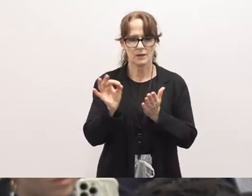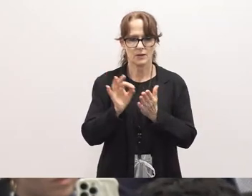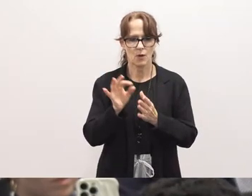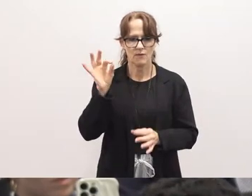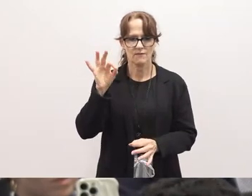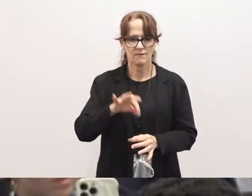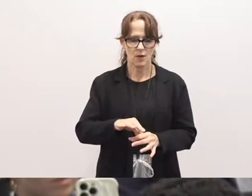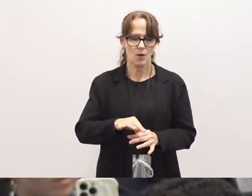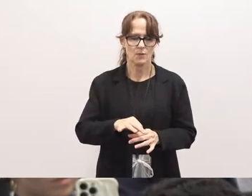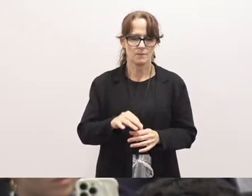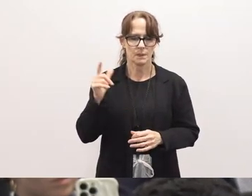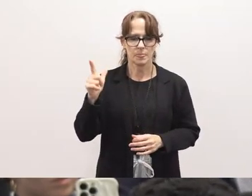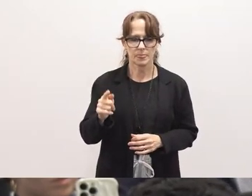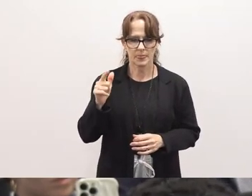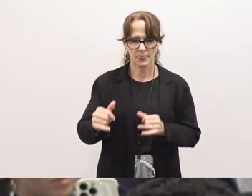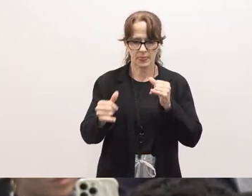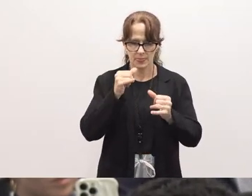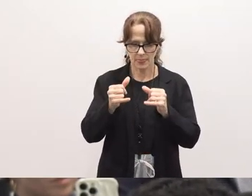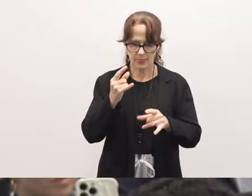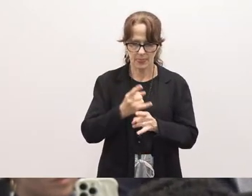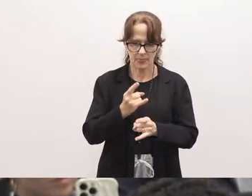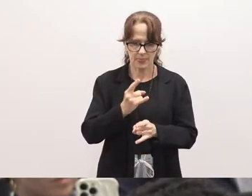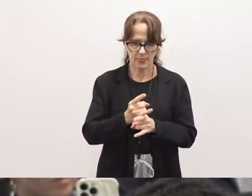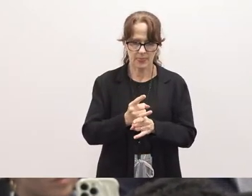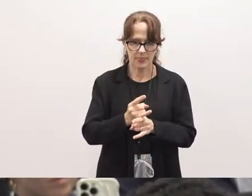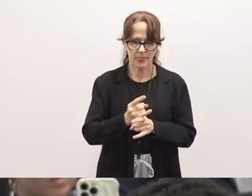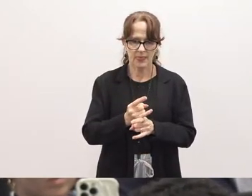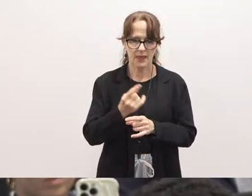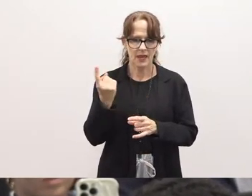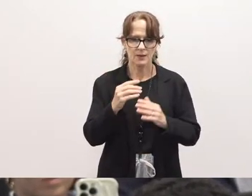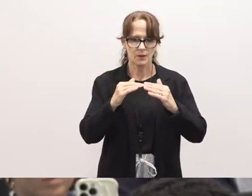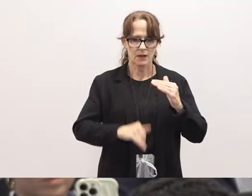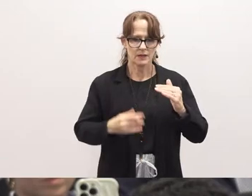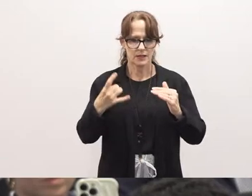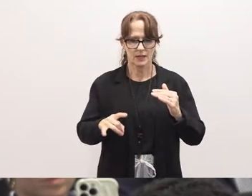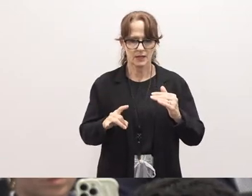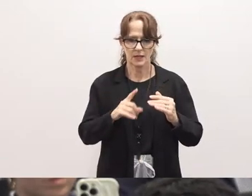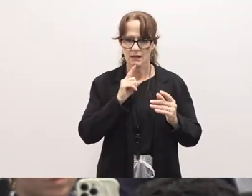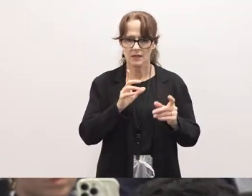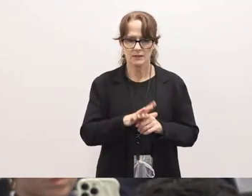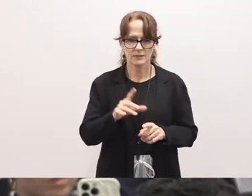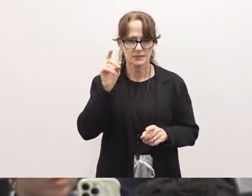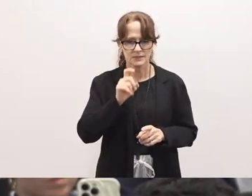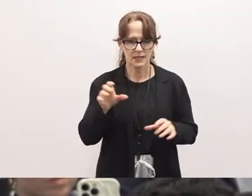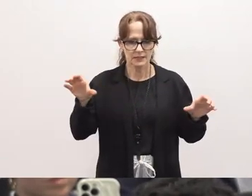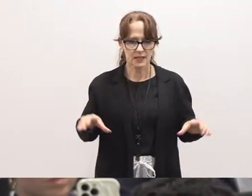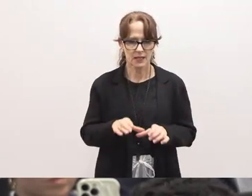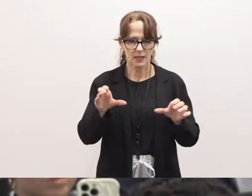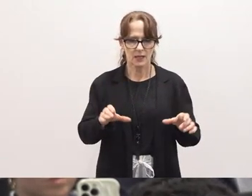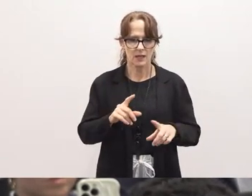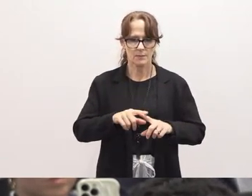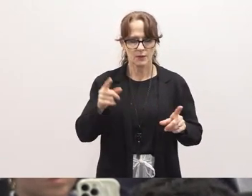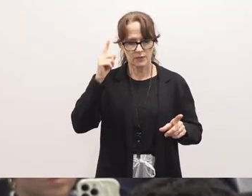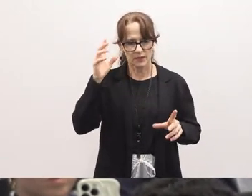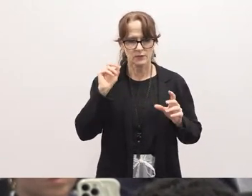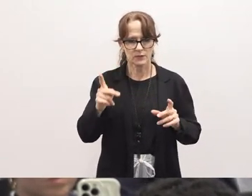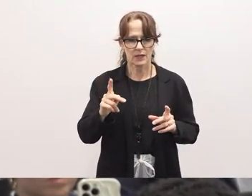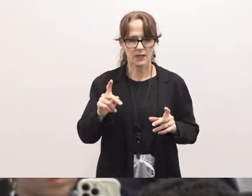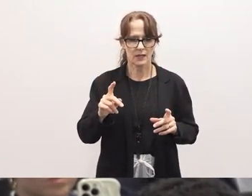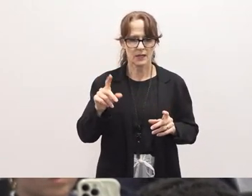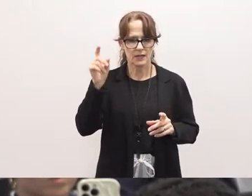vote. 21 to drink alcohol. Anyone under 18 cannot give consent to sexual activity, but yet you guys think it's okay to